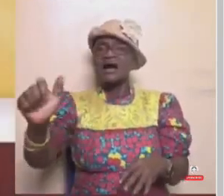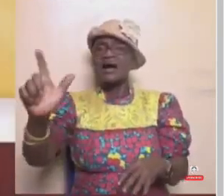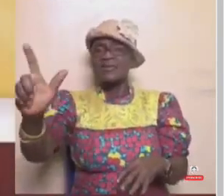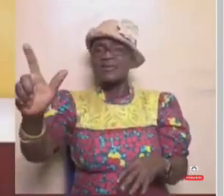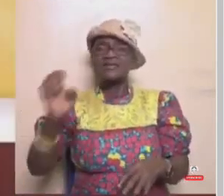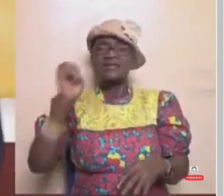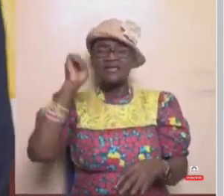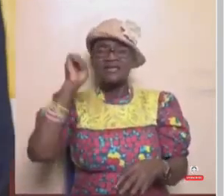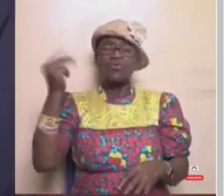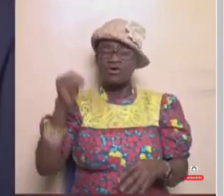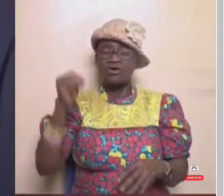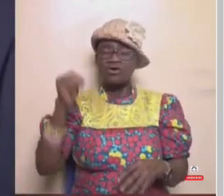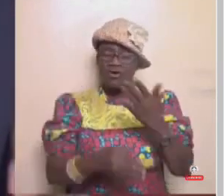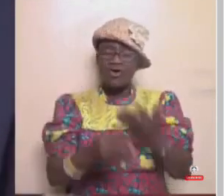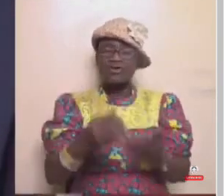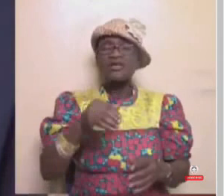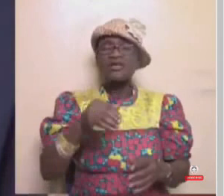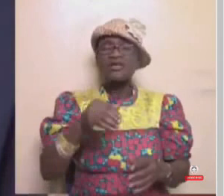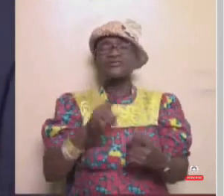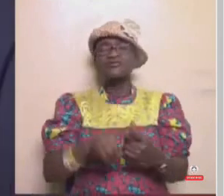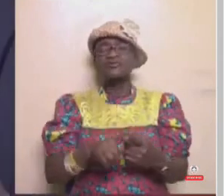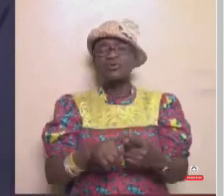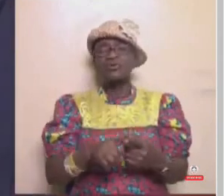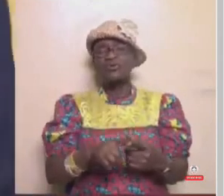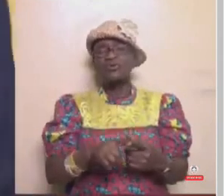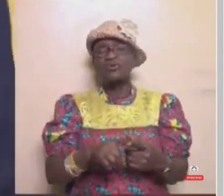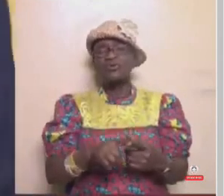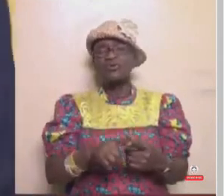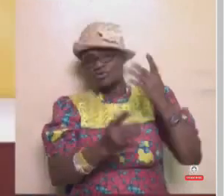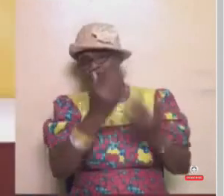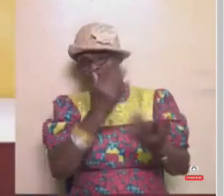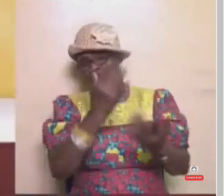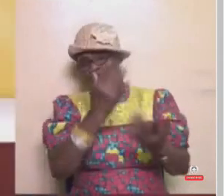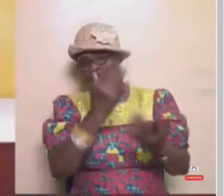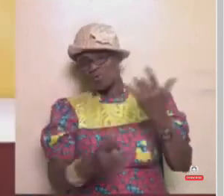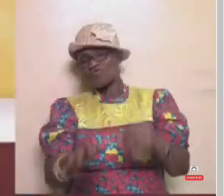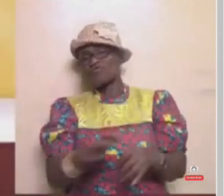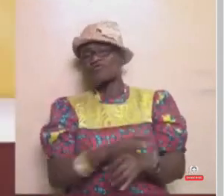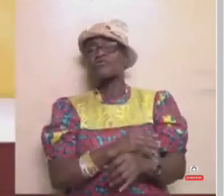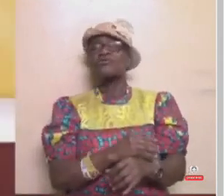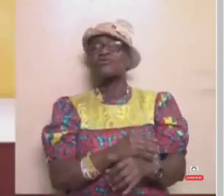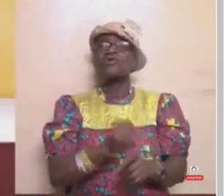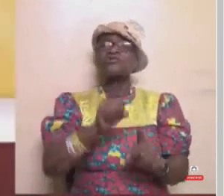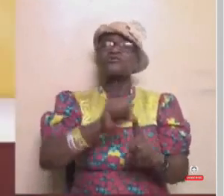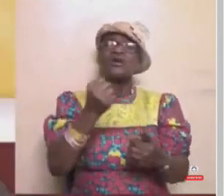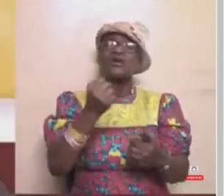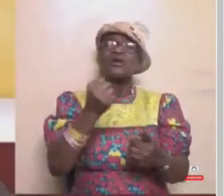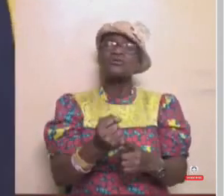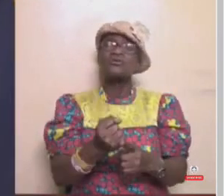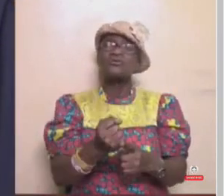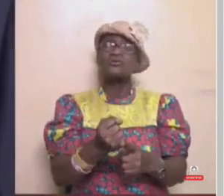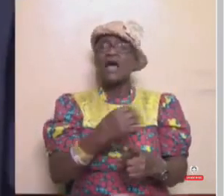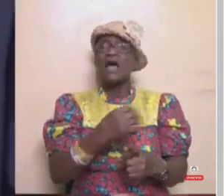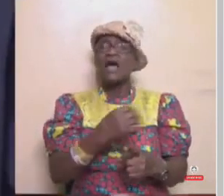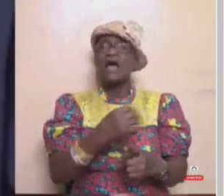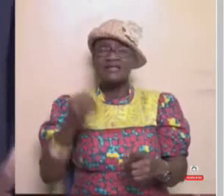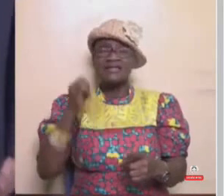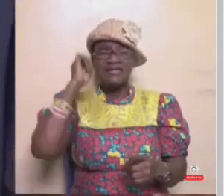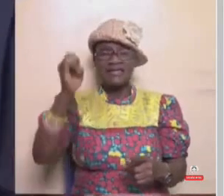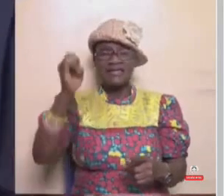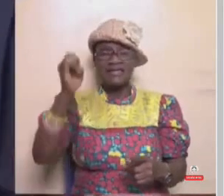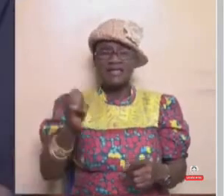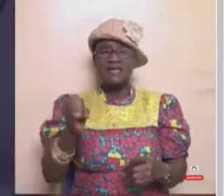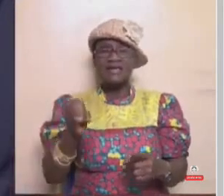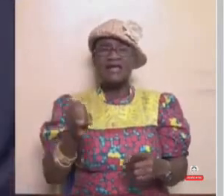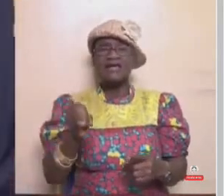sorrowful situation, what we call generational problem today. And he discovered that both his